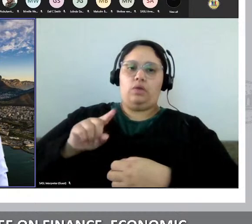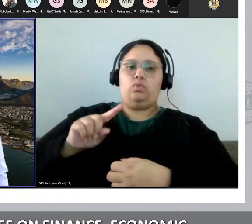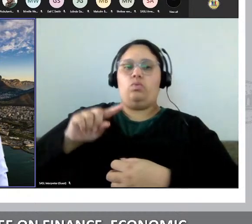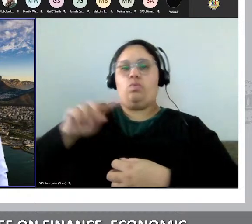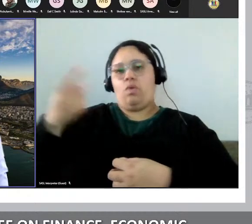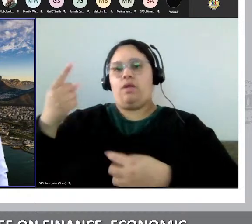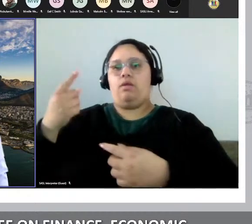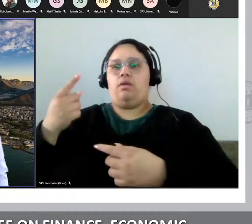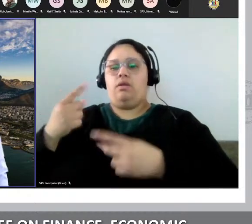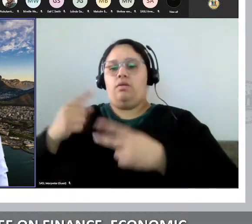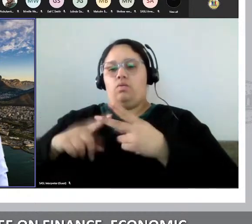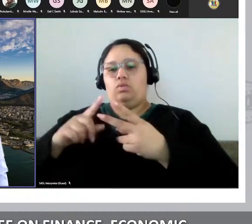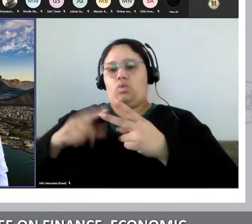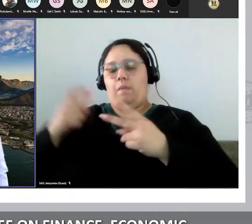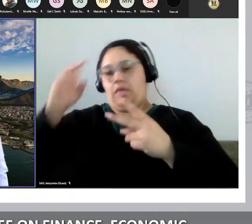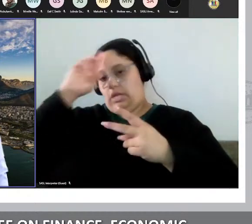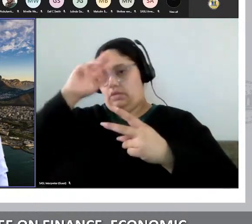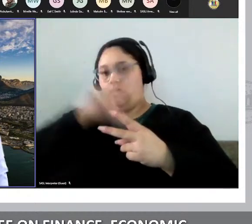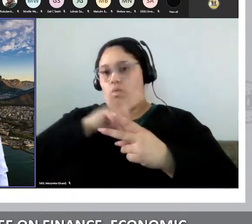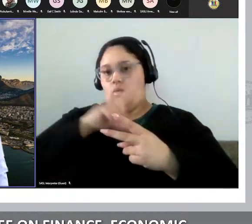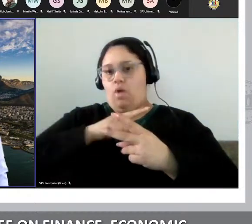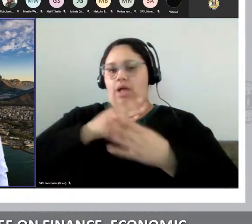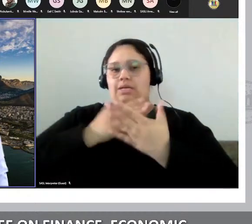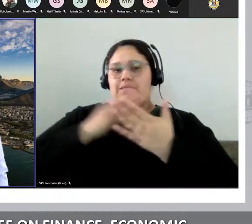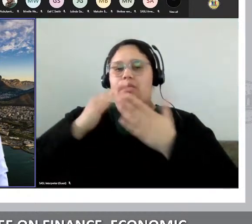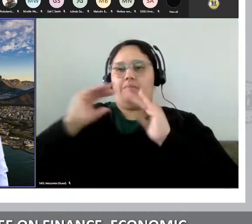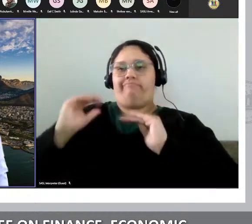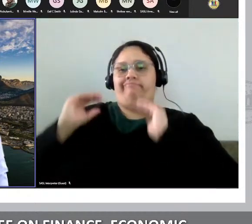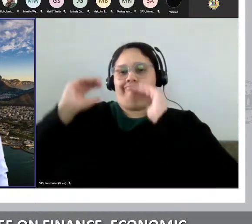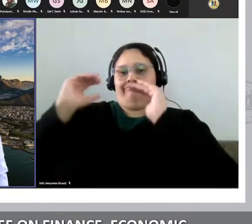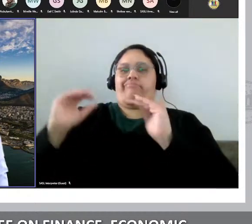And so that was our big driver there that led to some advance